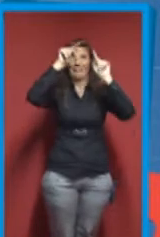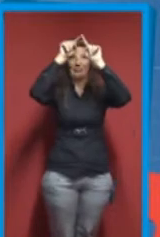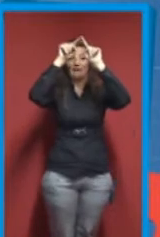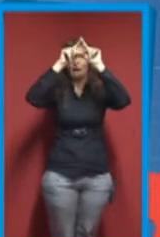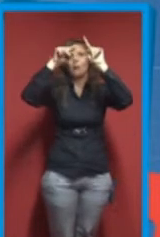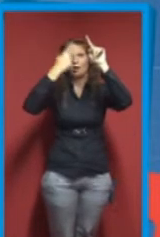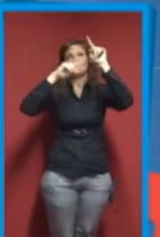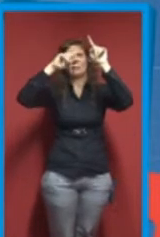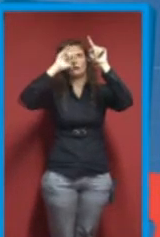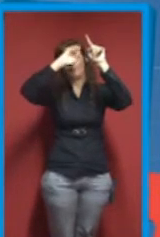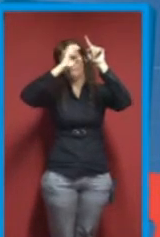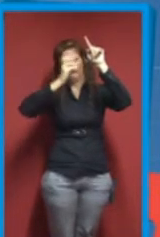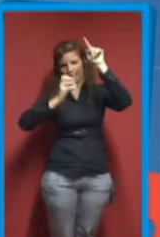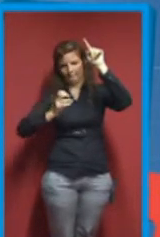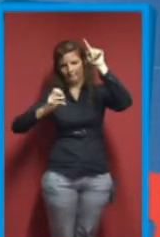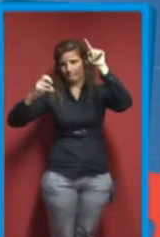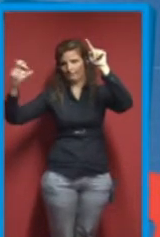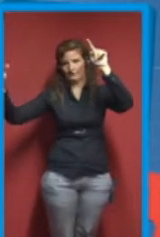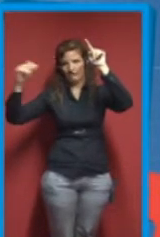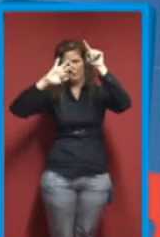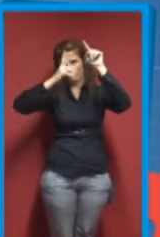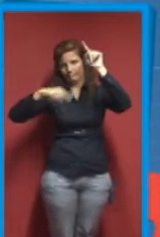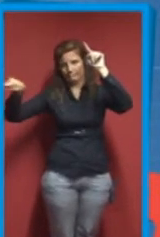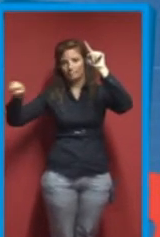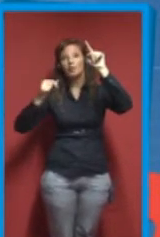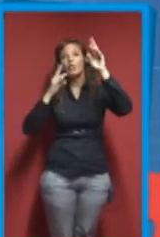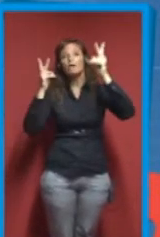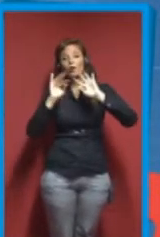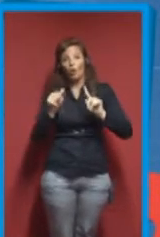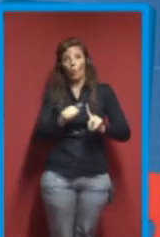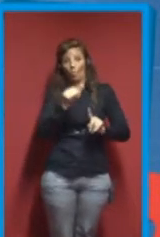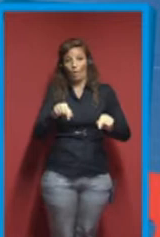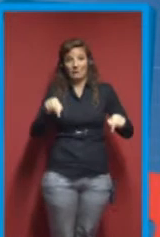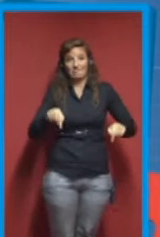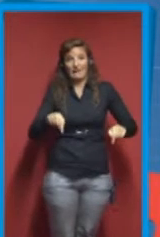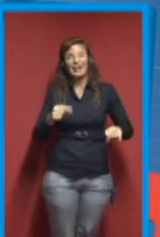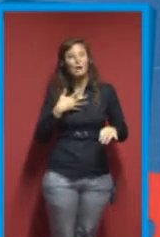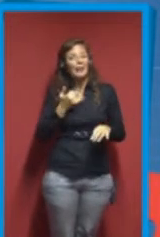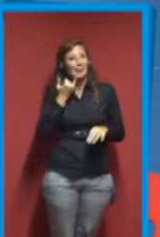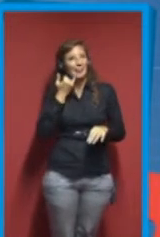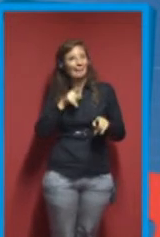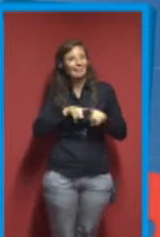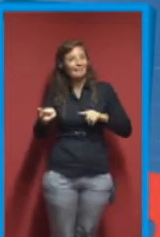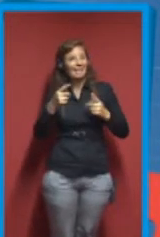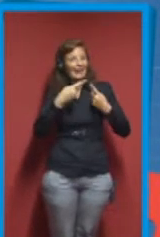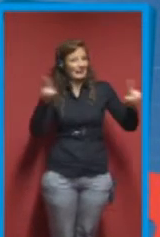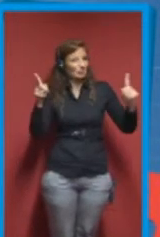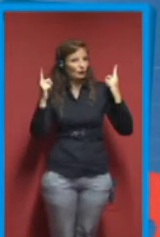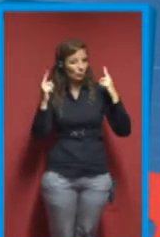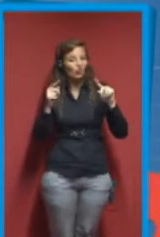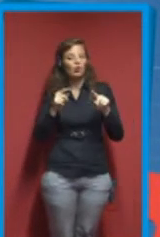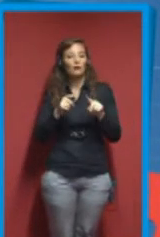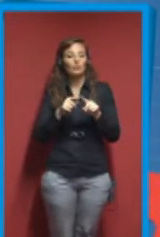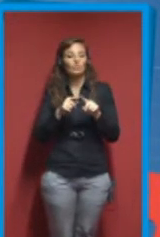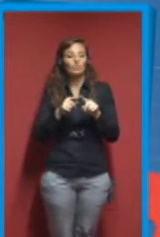changes. This year, they clarified it. So a printer on every desk in the home is still